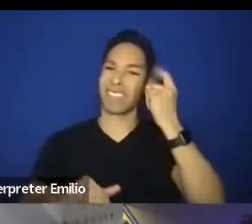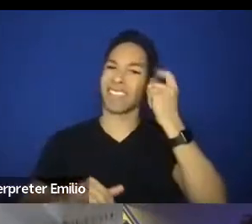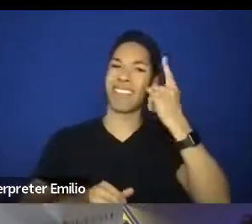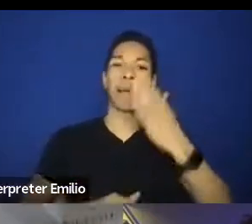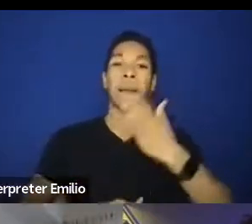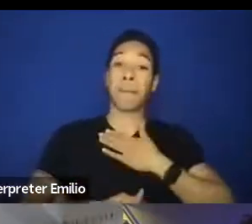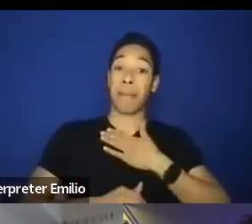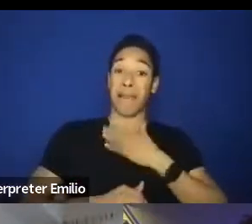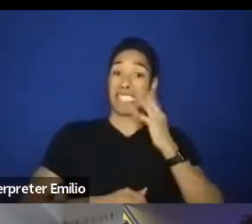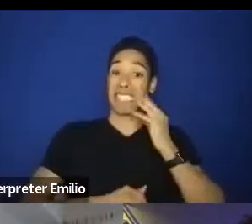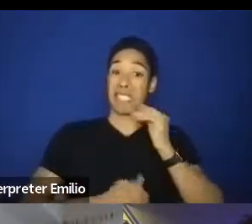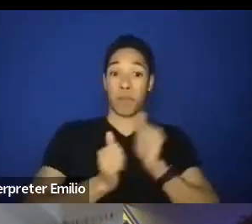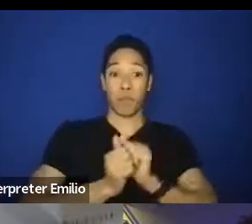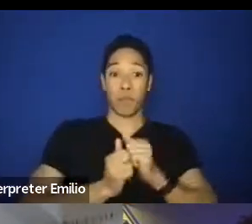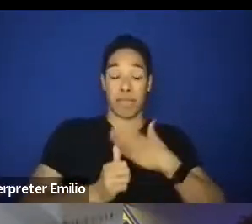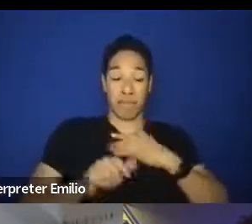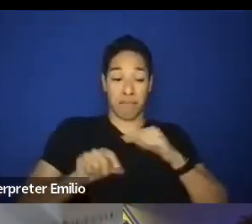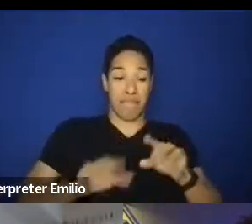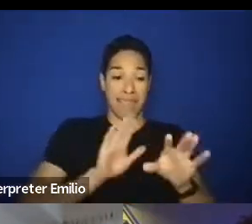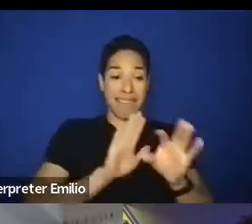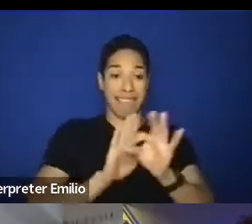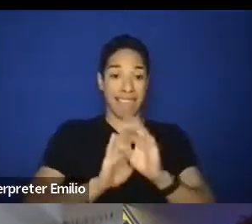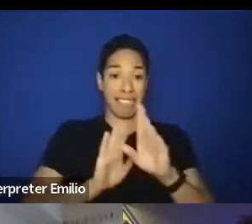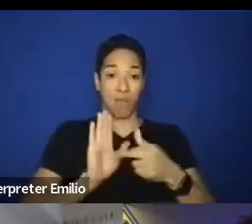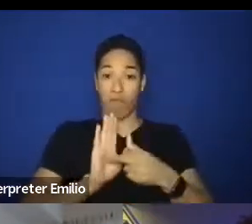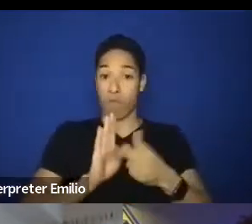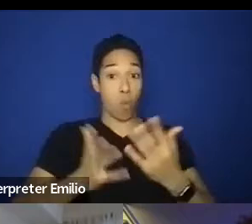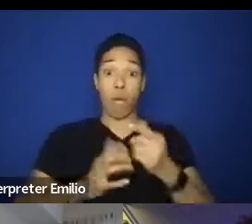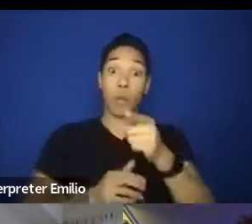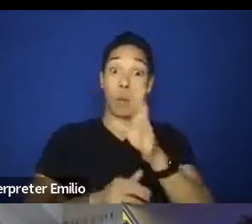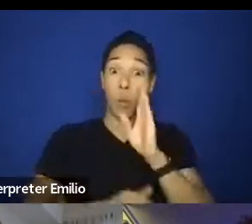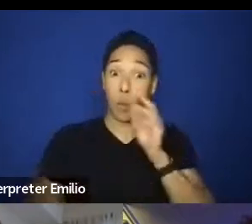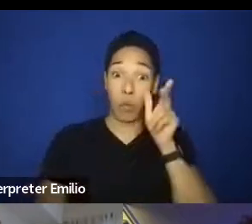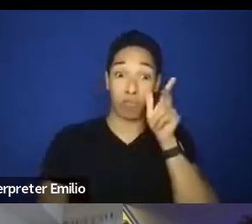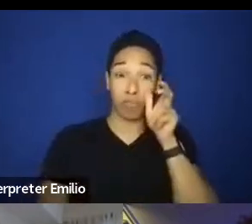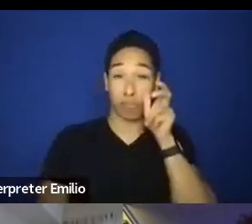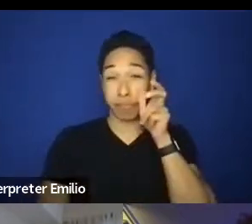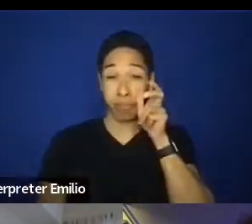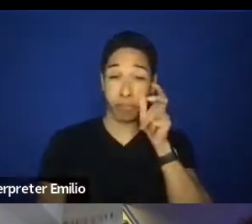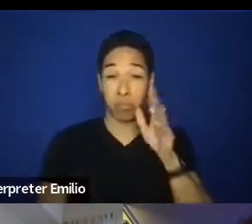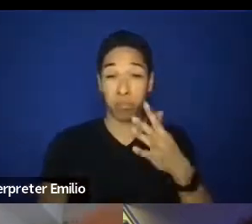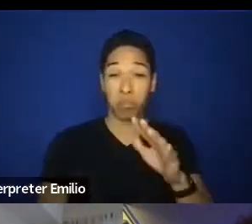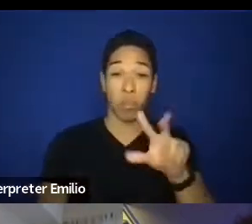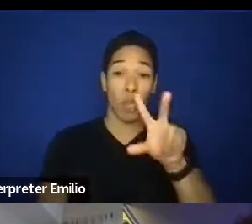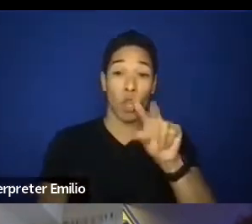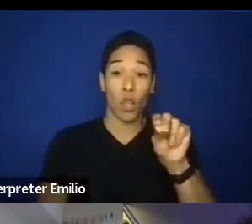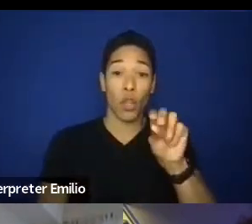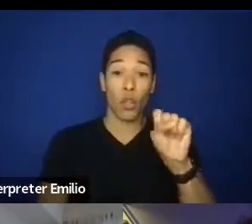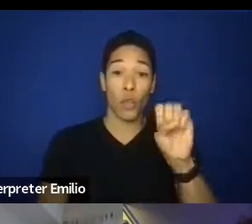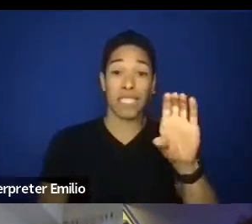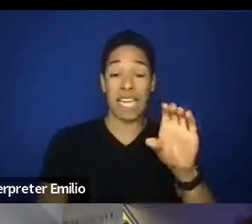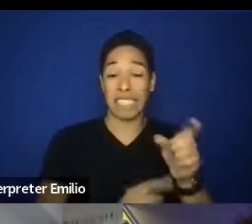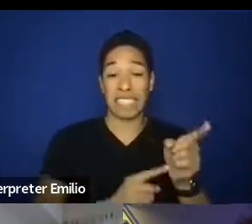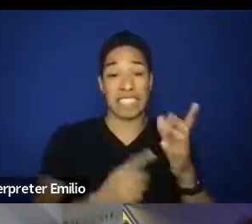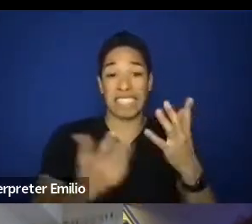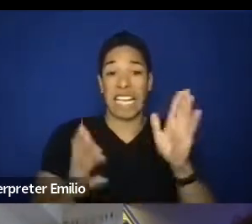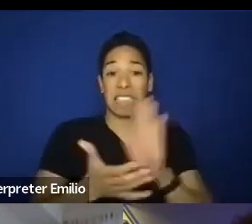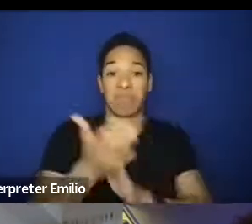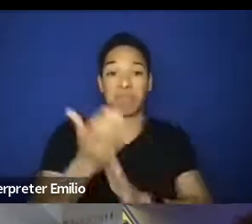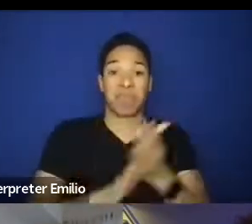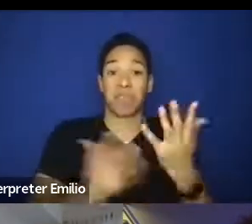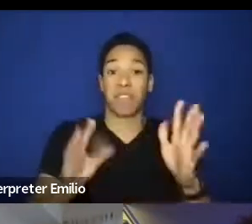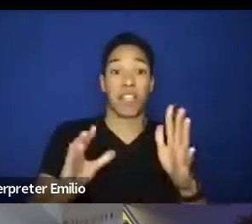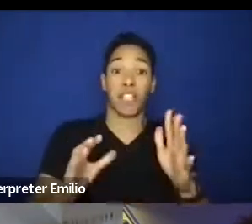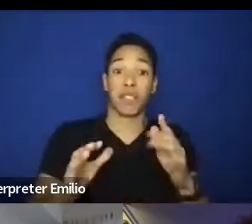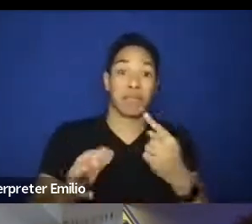very little I've had, is y'all listen to 30 seconds of it before it's like, yeah, bring them in. Or,